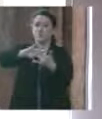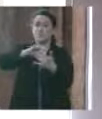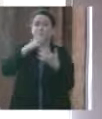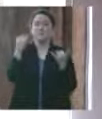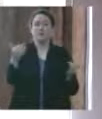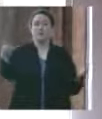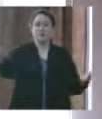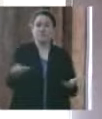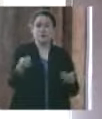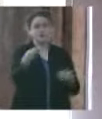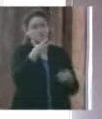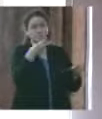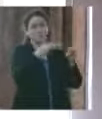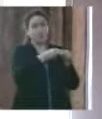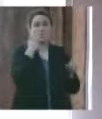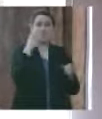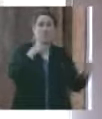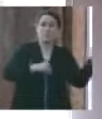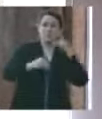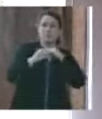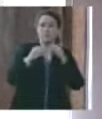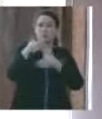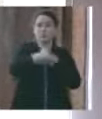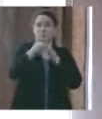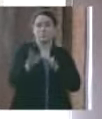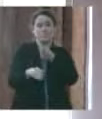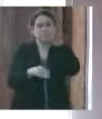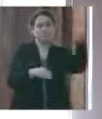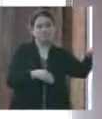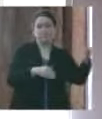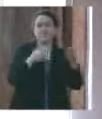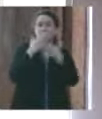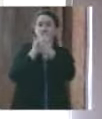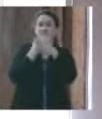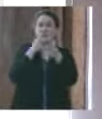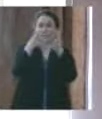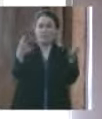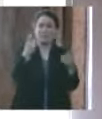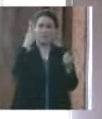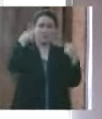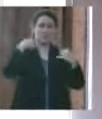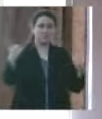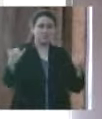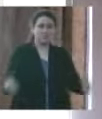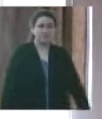invite you to join us for a reception in the room next door. Thank you all very much for coming today.